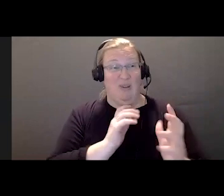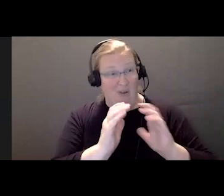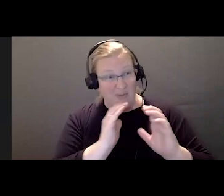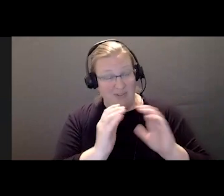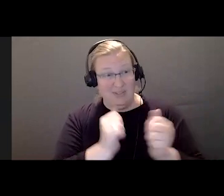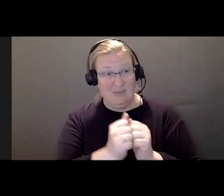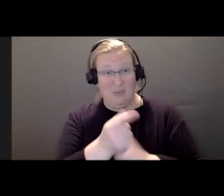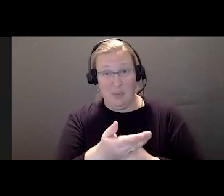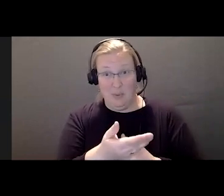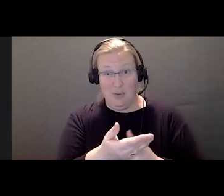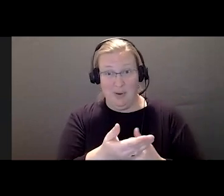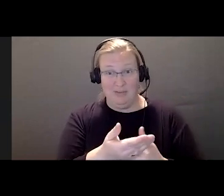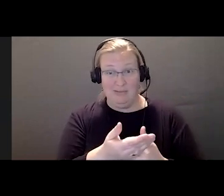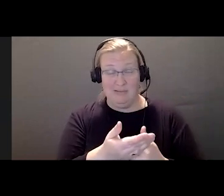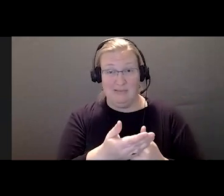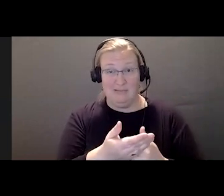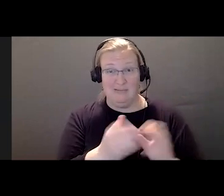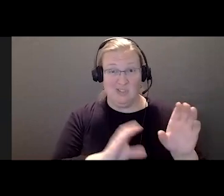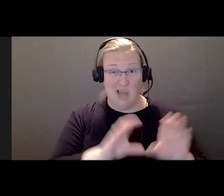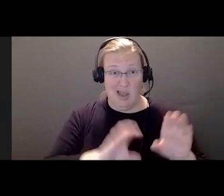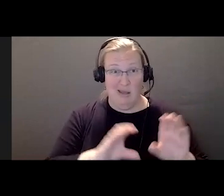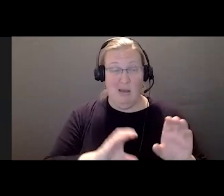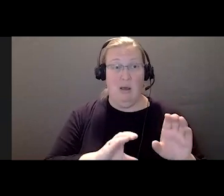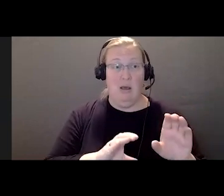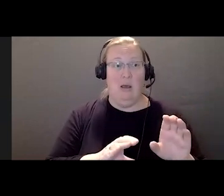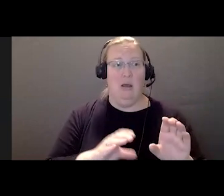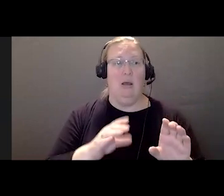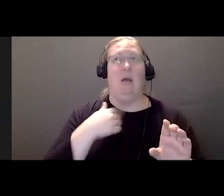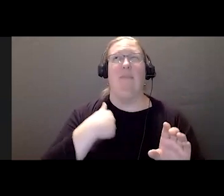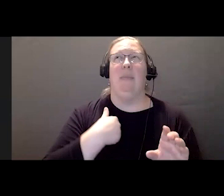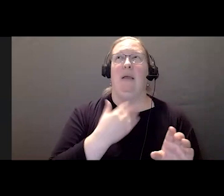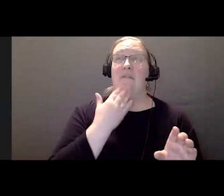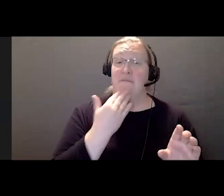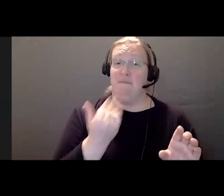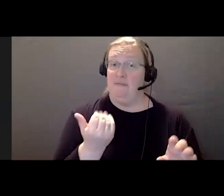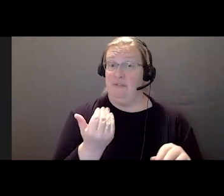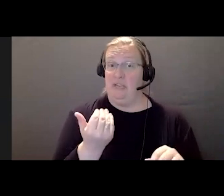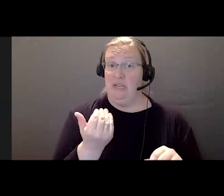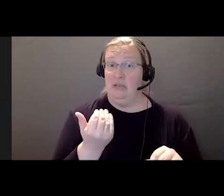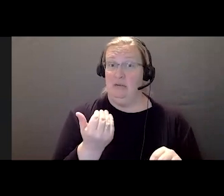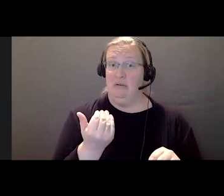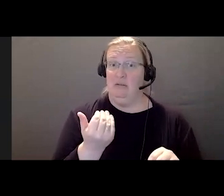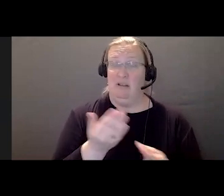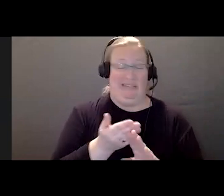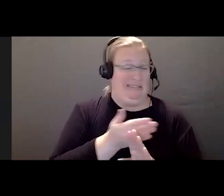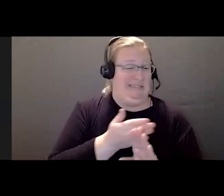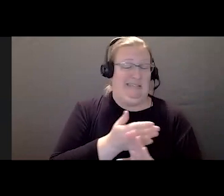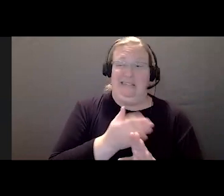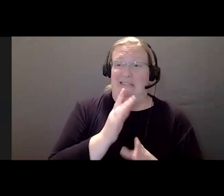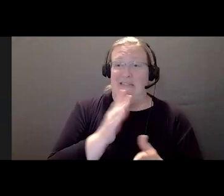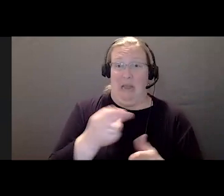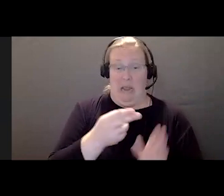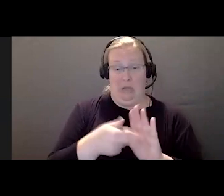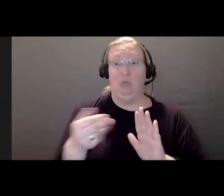I got the opportunity to meet her when I was 15, shortly after my diagnosis. It